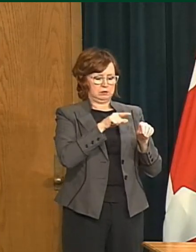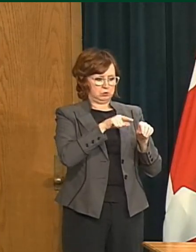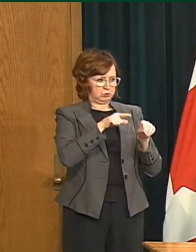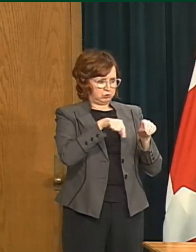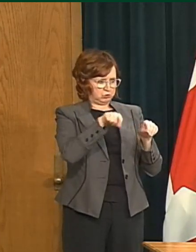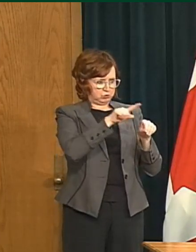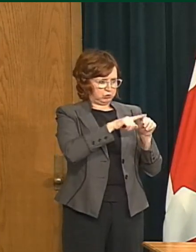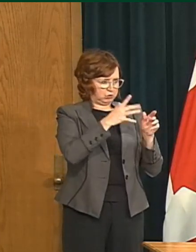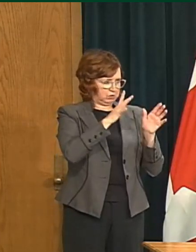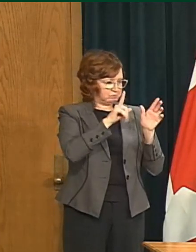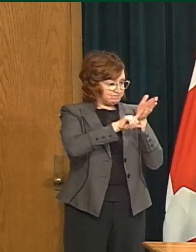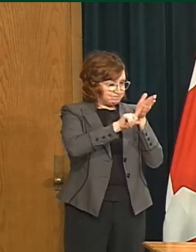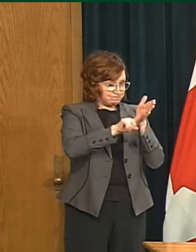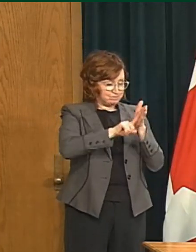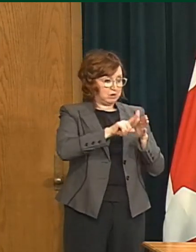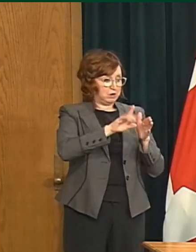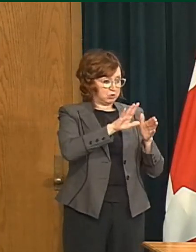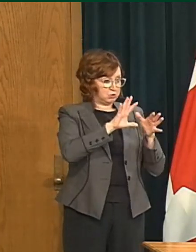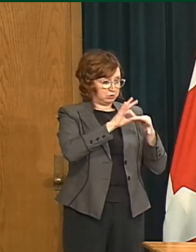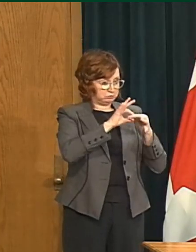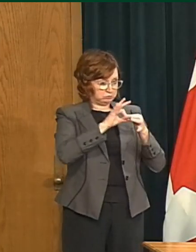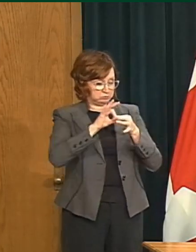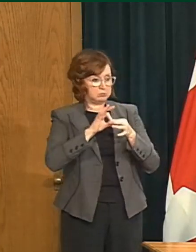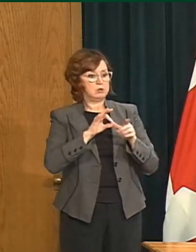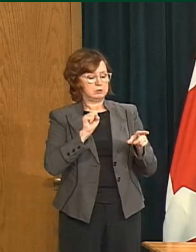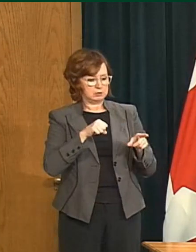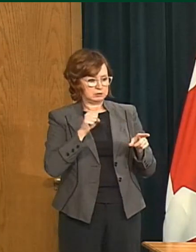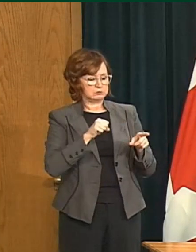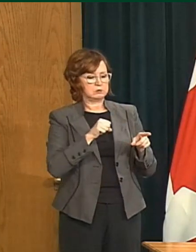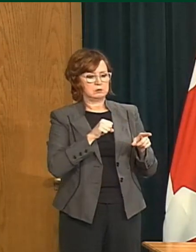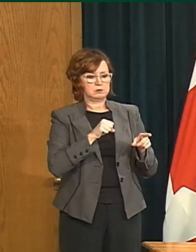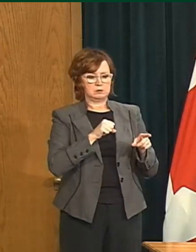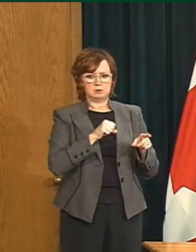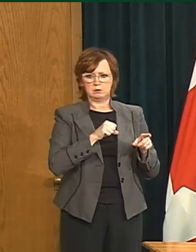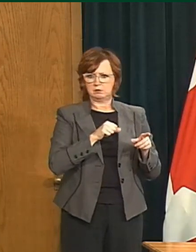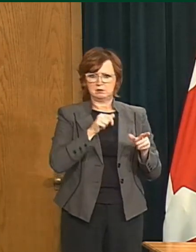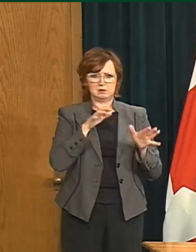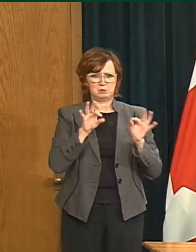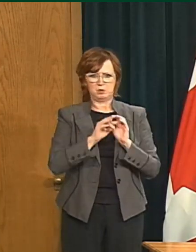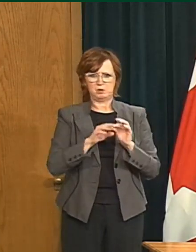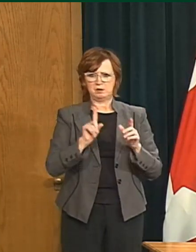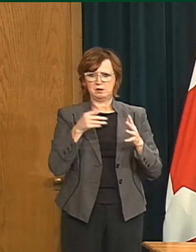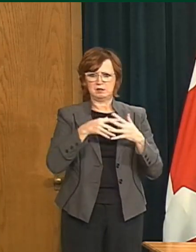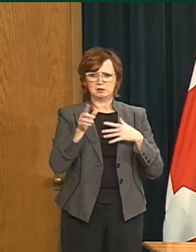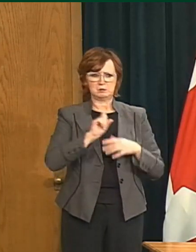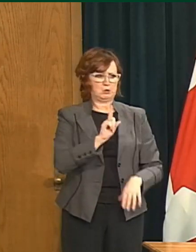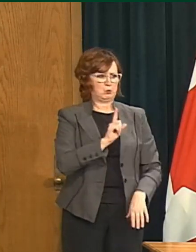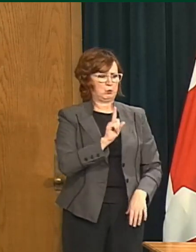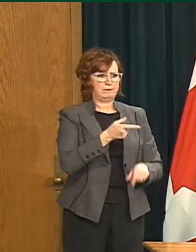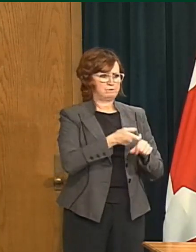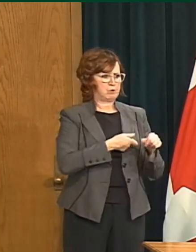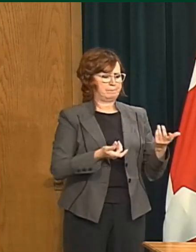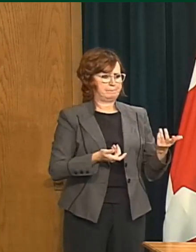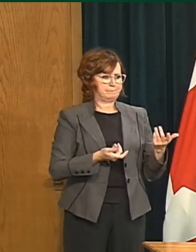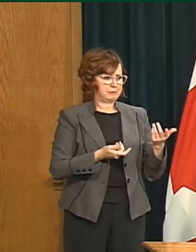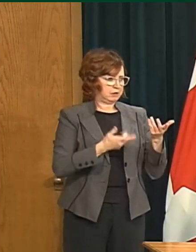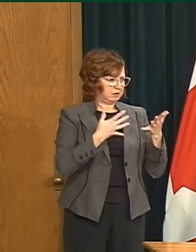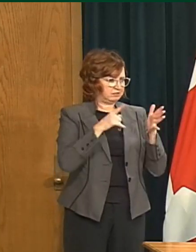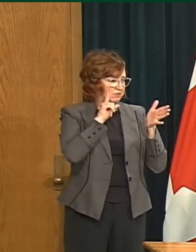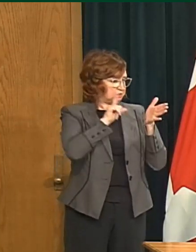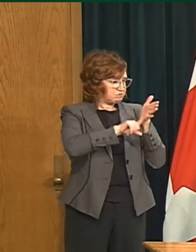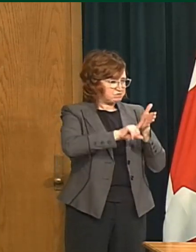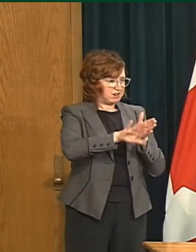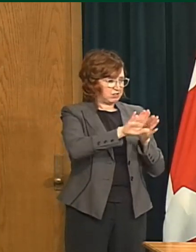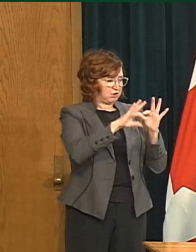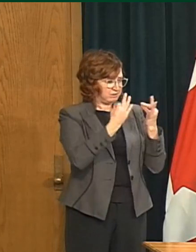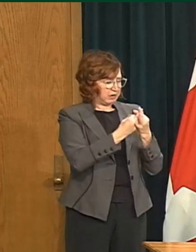for, knowing where that individual is or which community is of absolutely no value because all the contacts are accounted for and followed up.